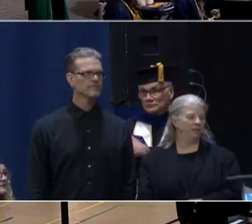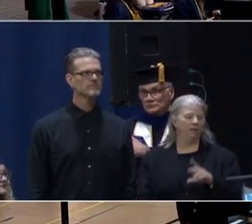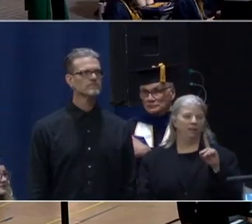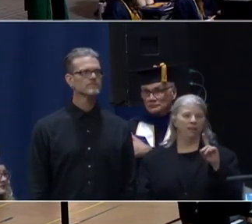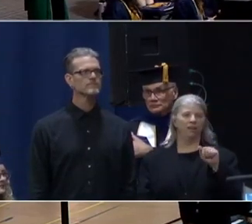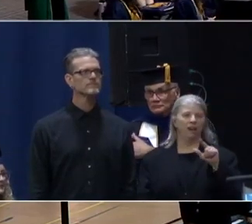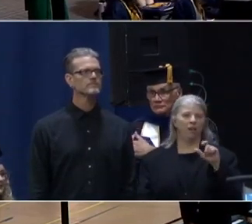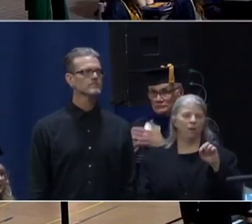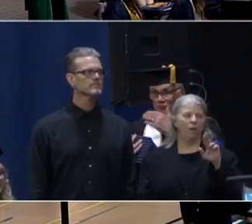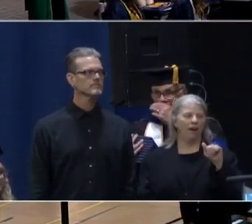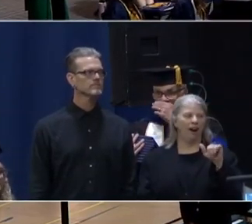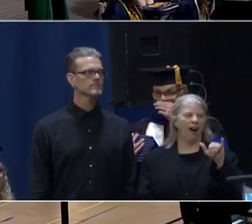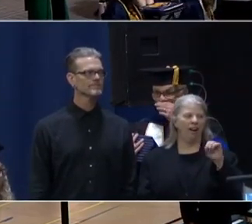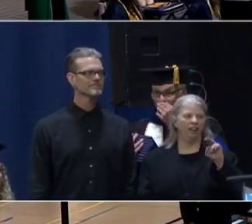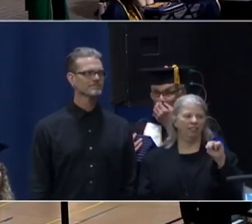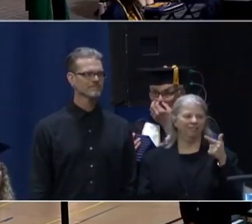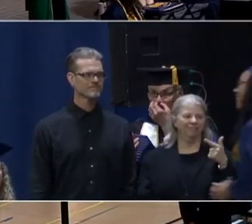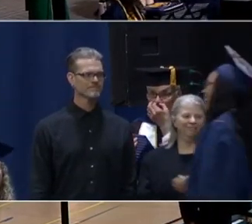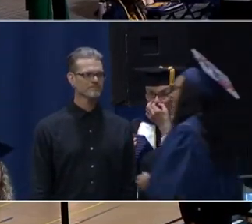Delora Young.